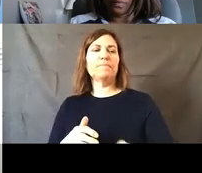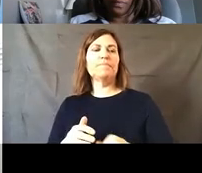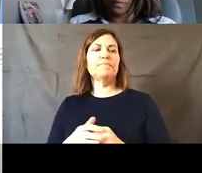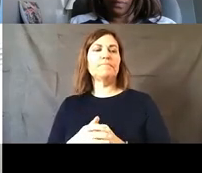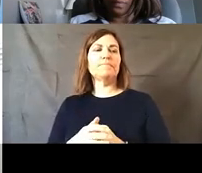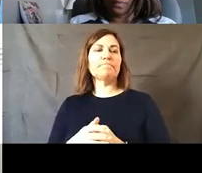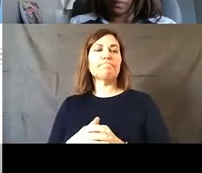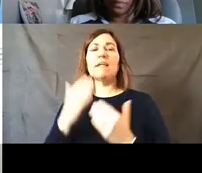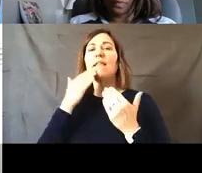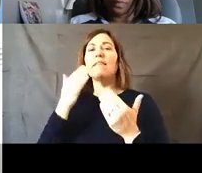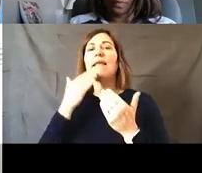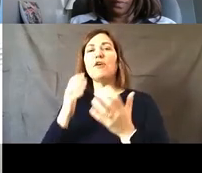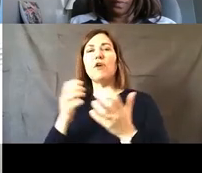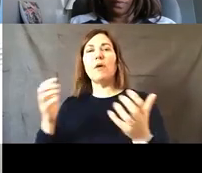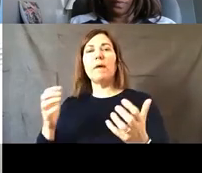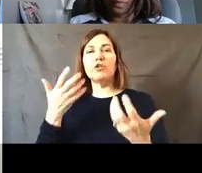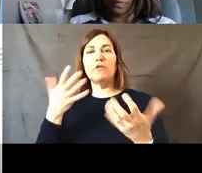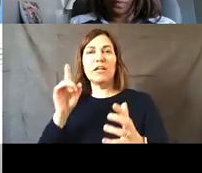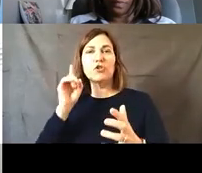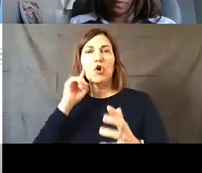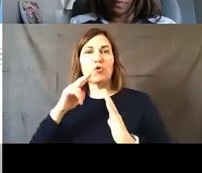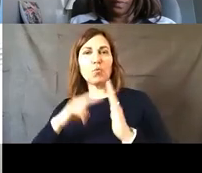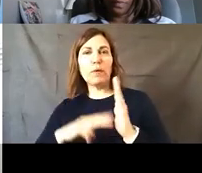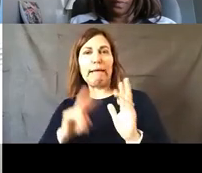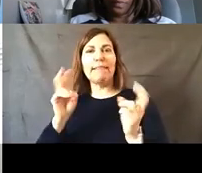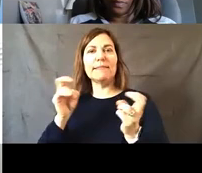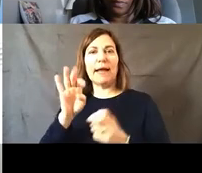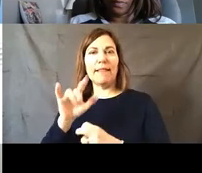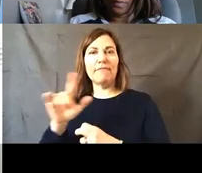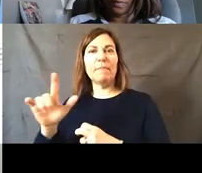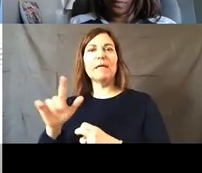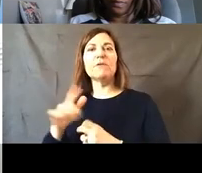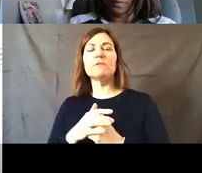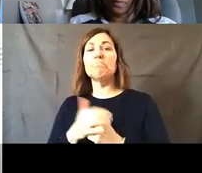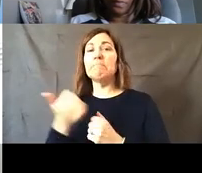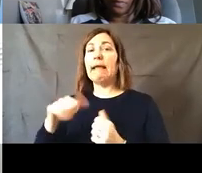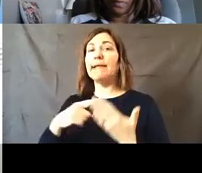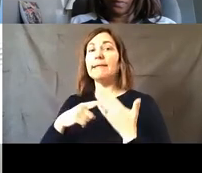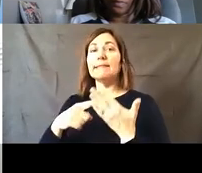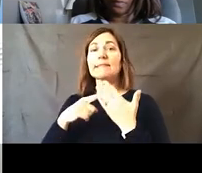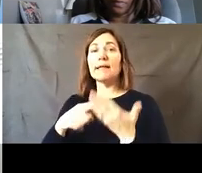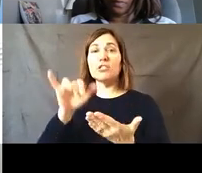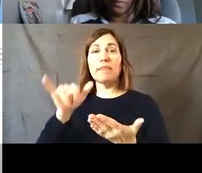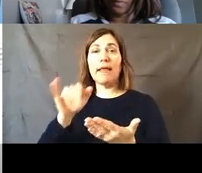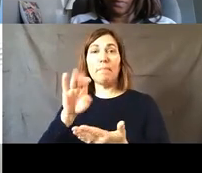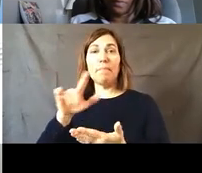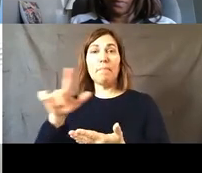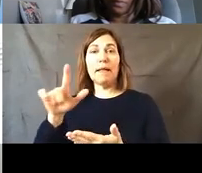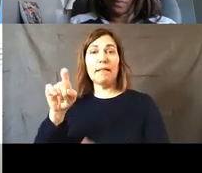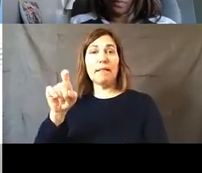Thank you very much. You've heard the reading and title of the bill. Is there any discussion on the bill?